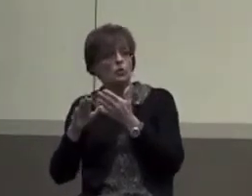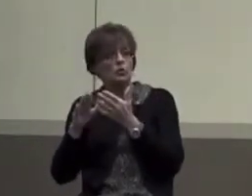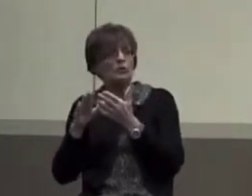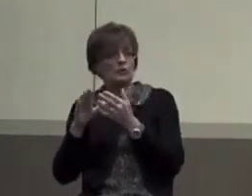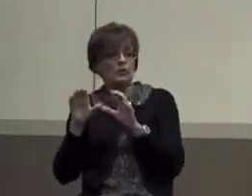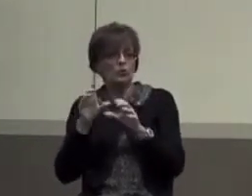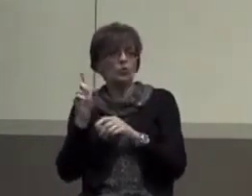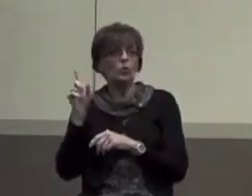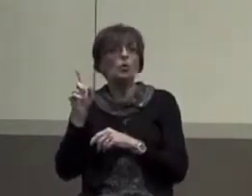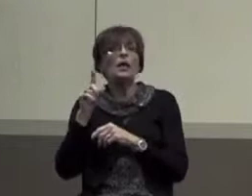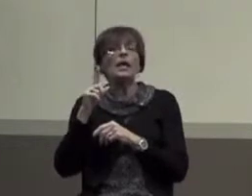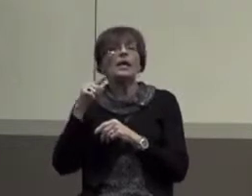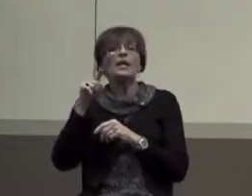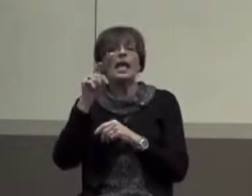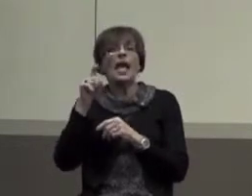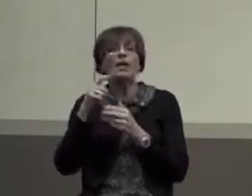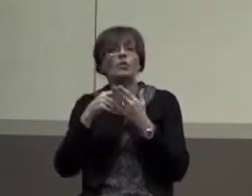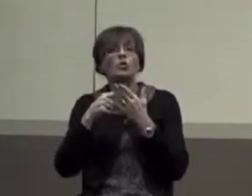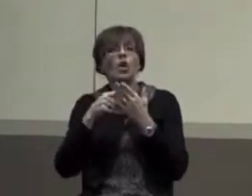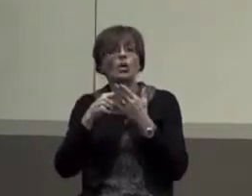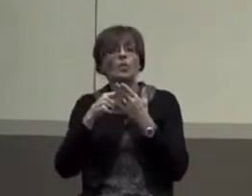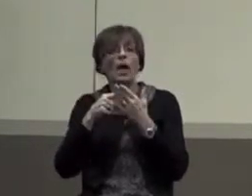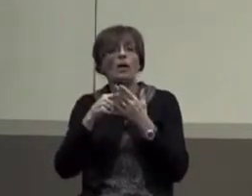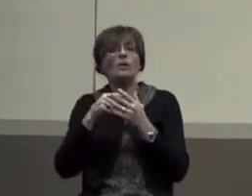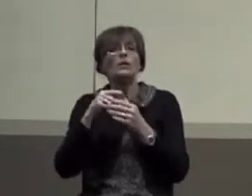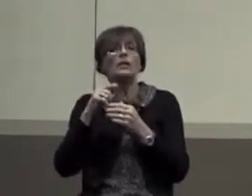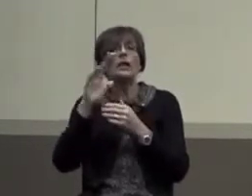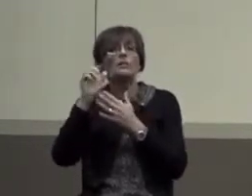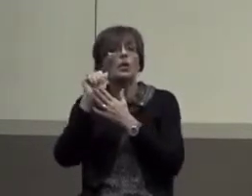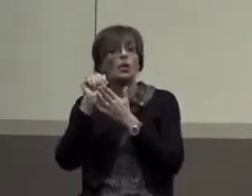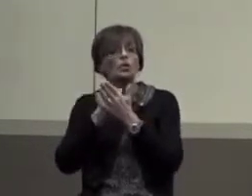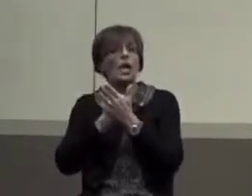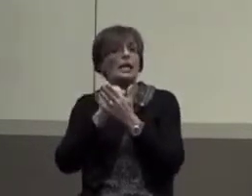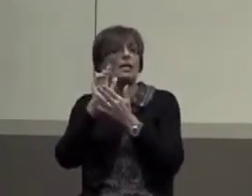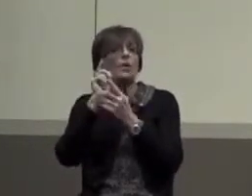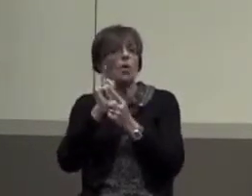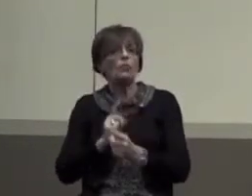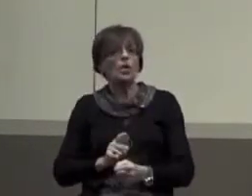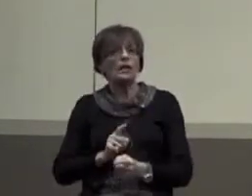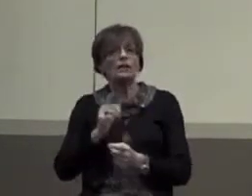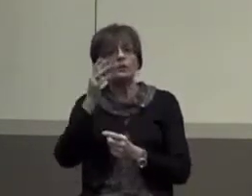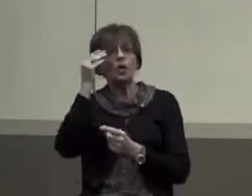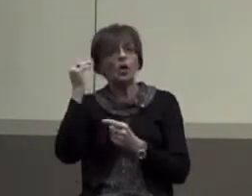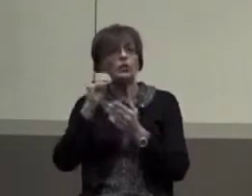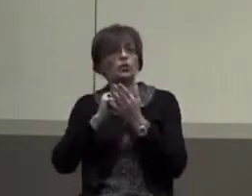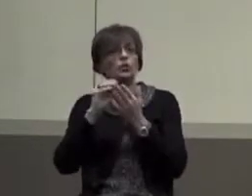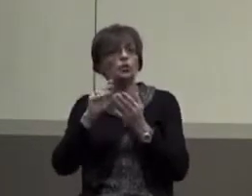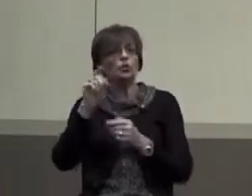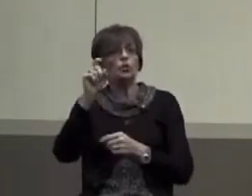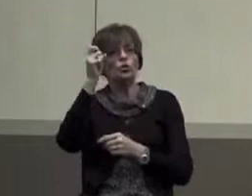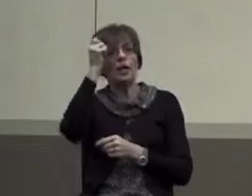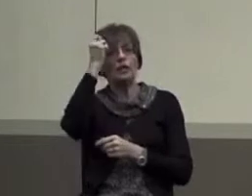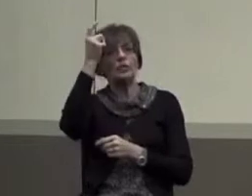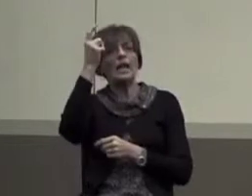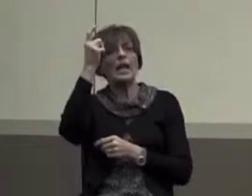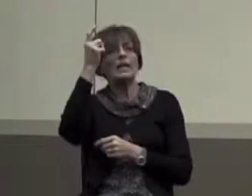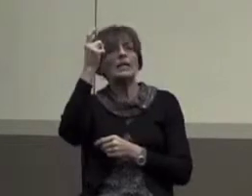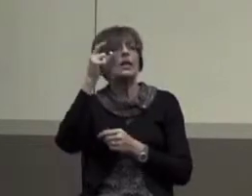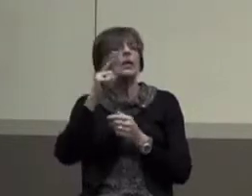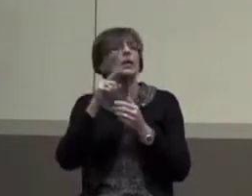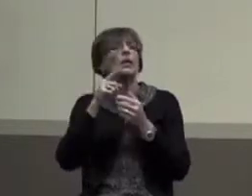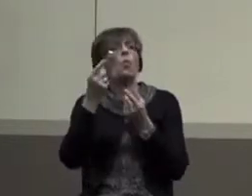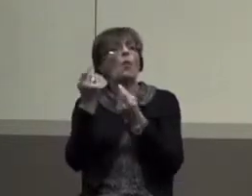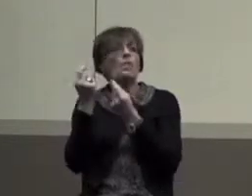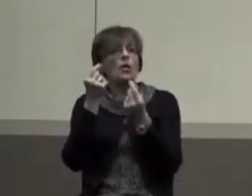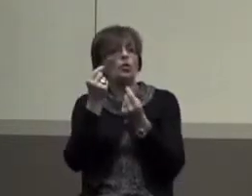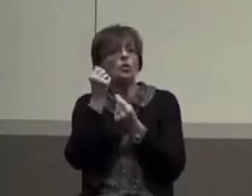And they have to talk about where they're putting their agenda and their objectives, because students should understand what is it that they're going to do every day.